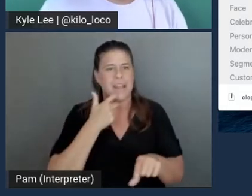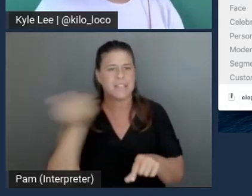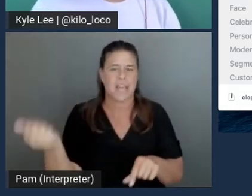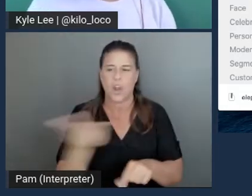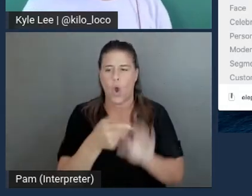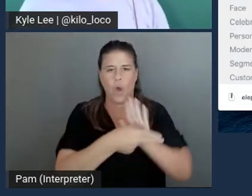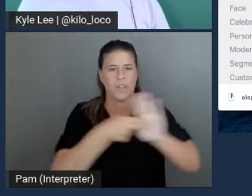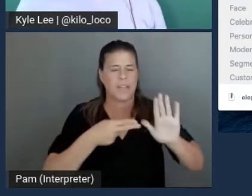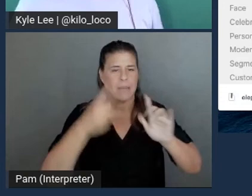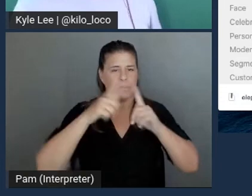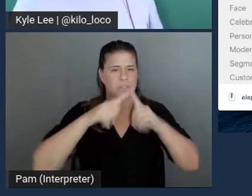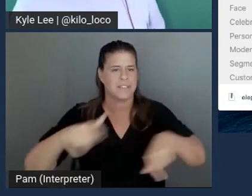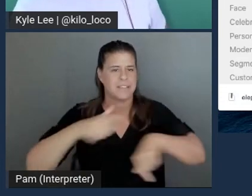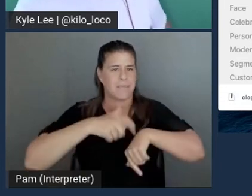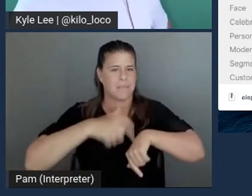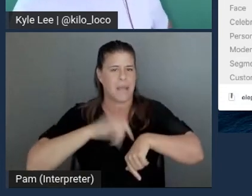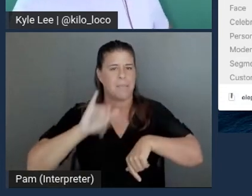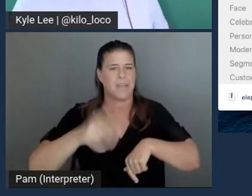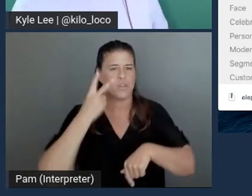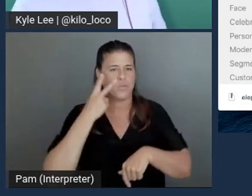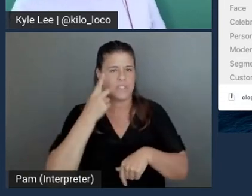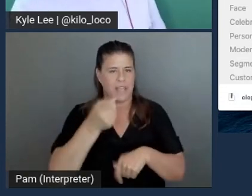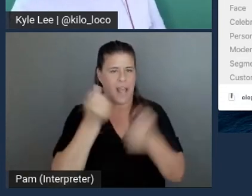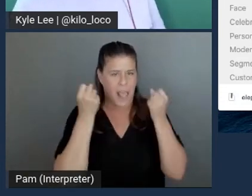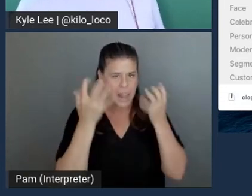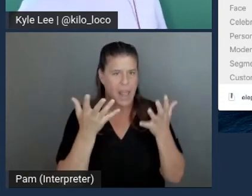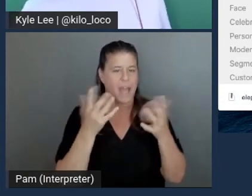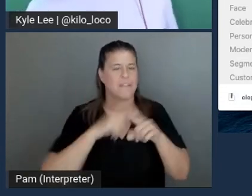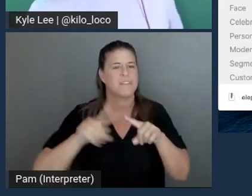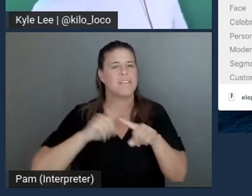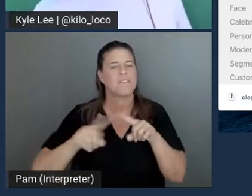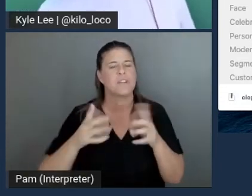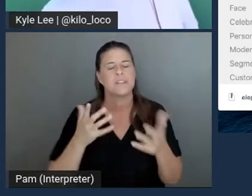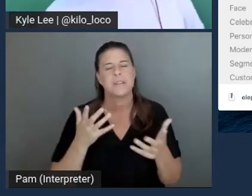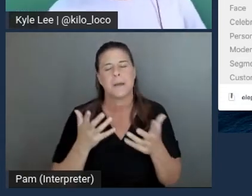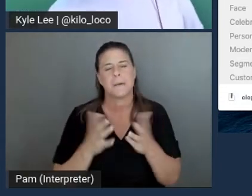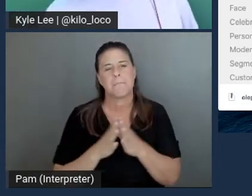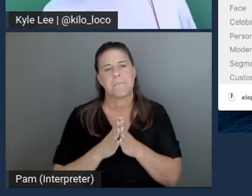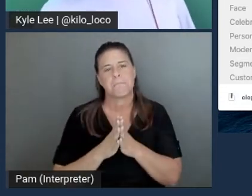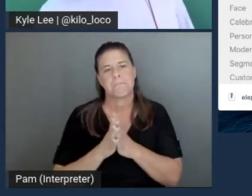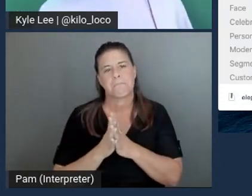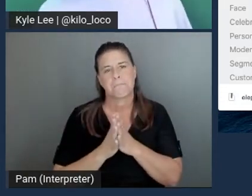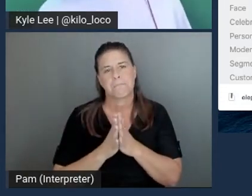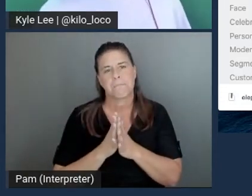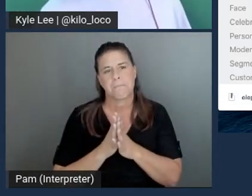at once. So that's where you get a lot of different